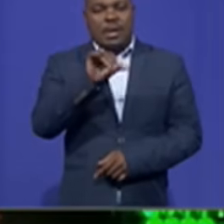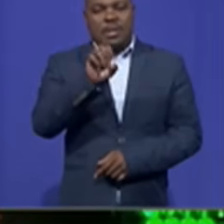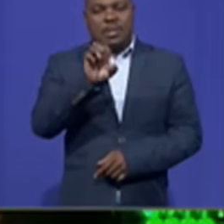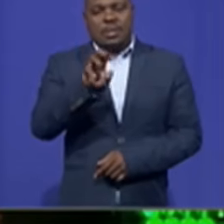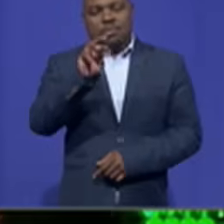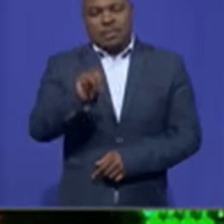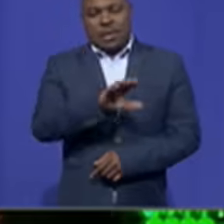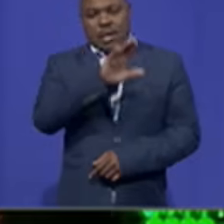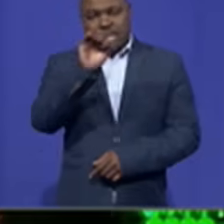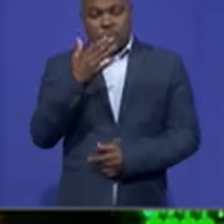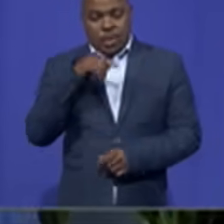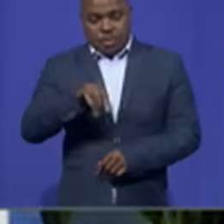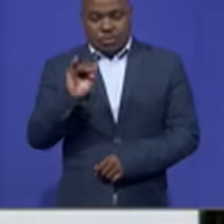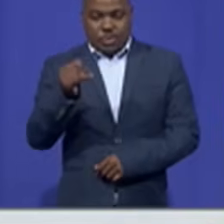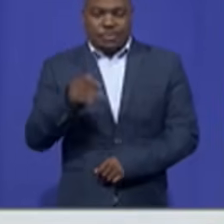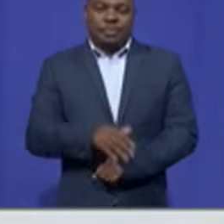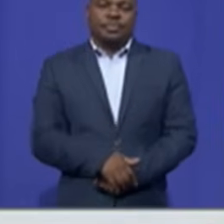Johannesburg.